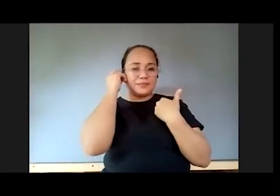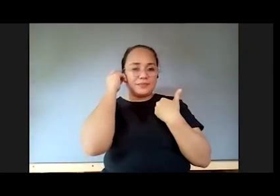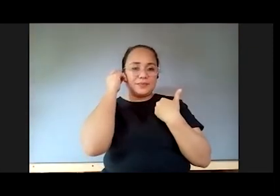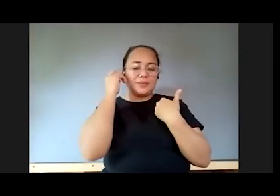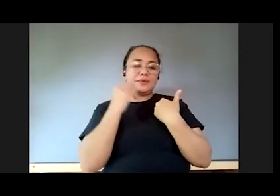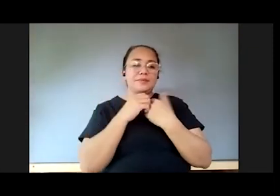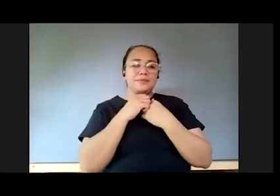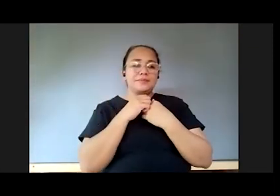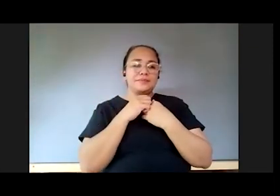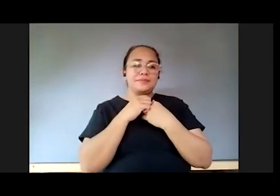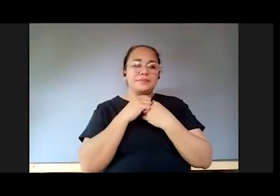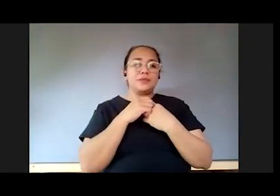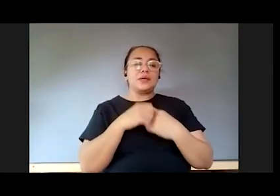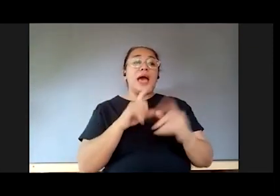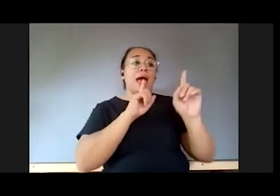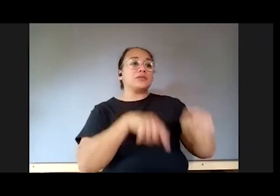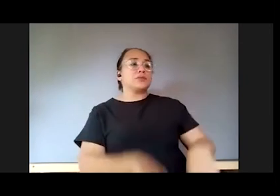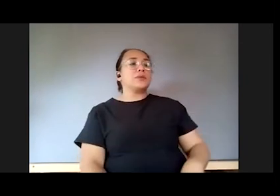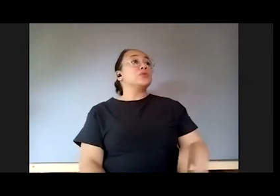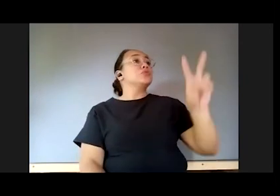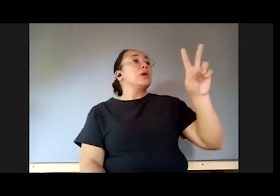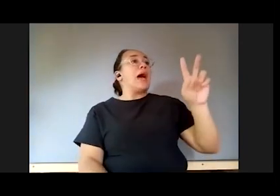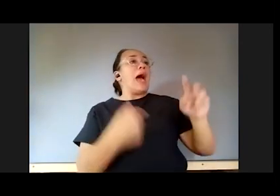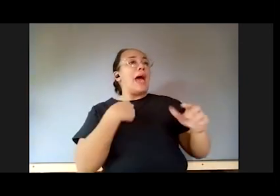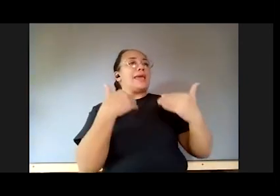Two. I have two children.